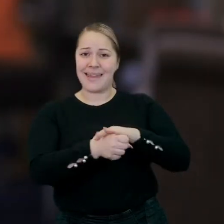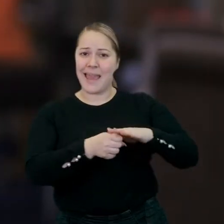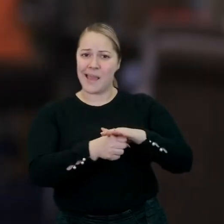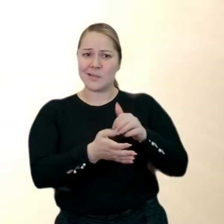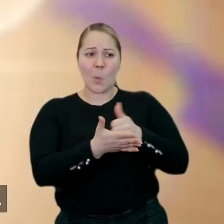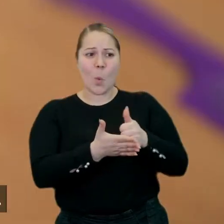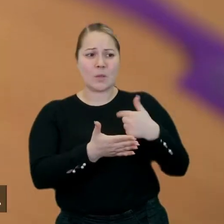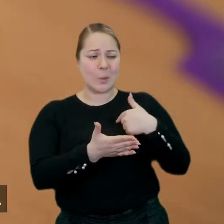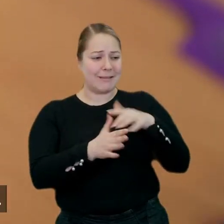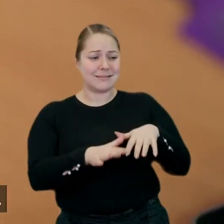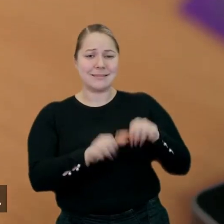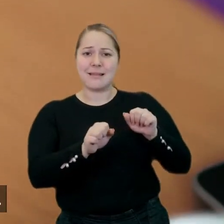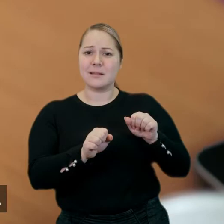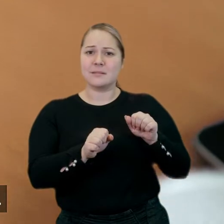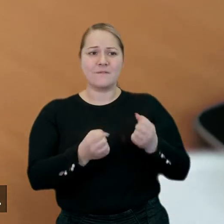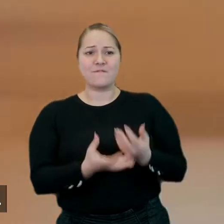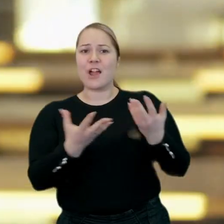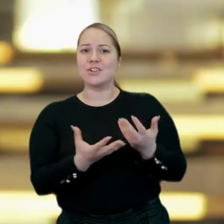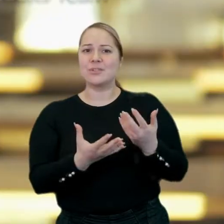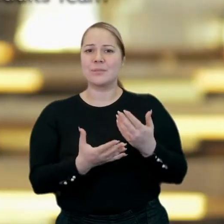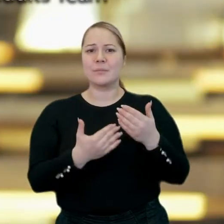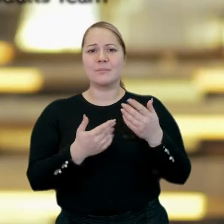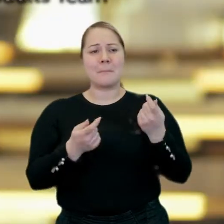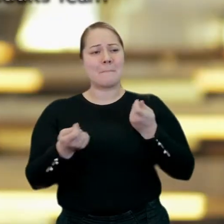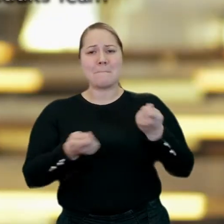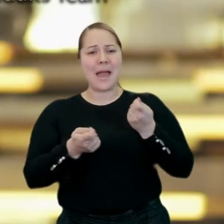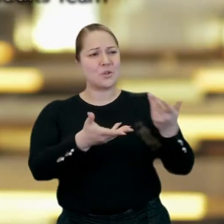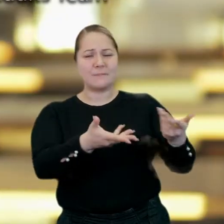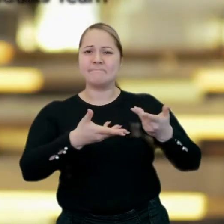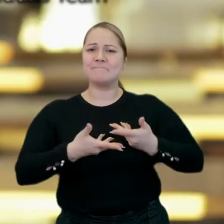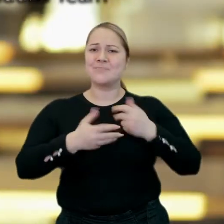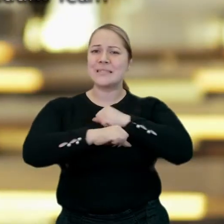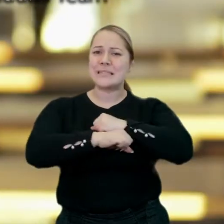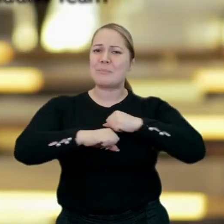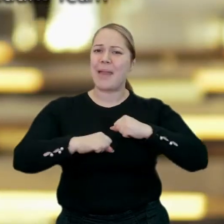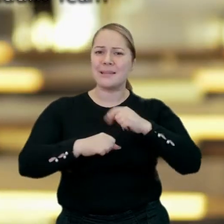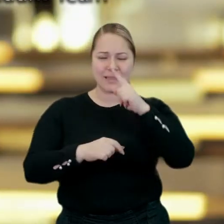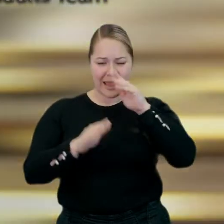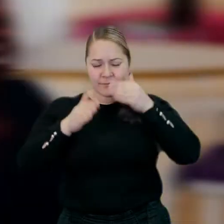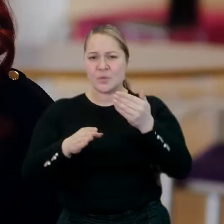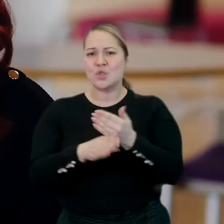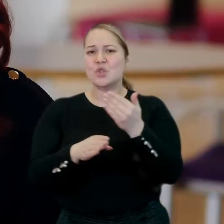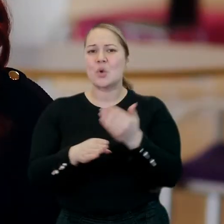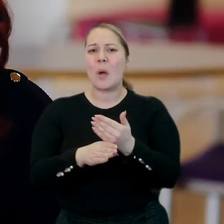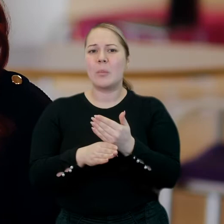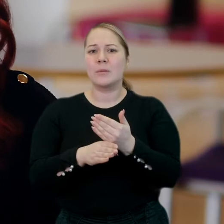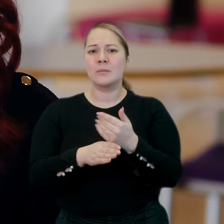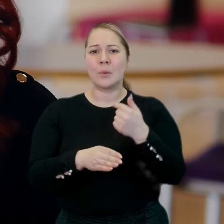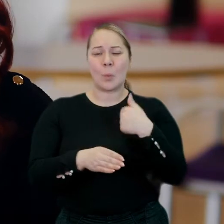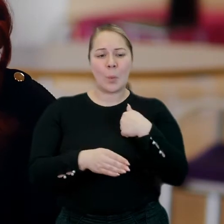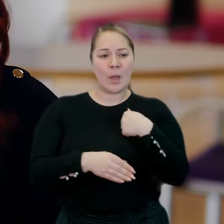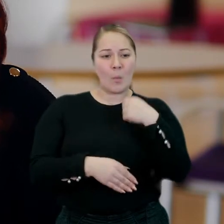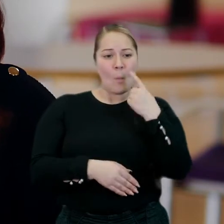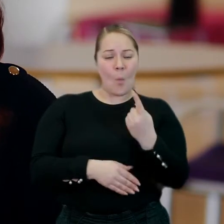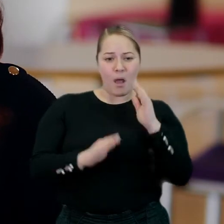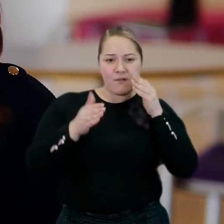a blank canvas. You do have a lot more autonomy. Management give you the space to be able to do your role. We don't take a